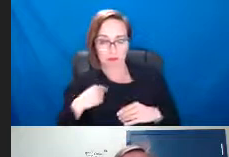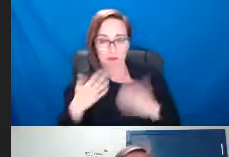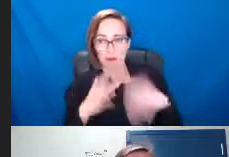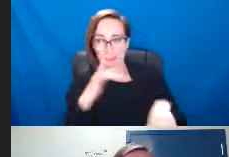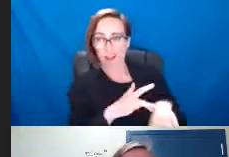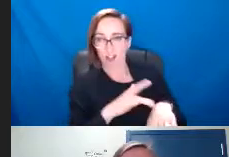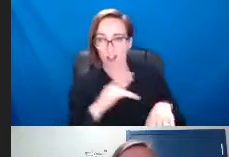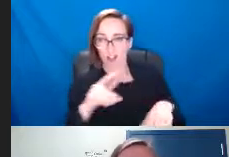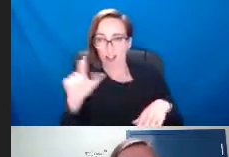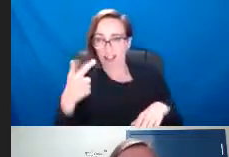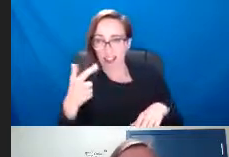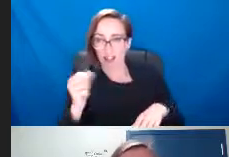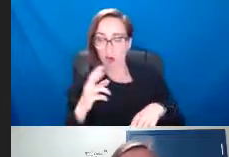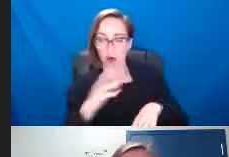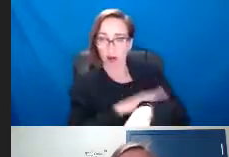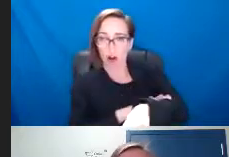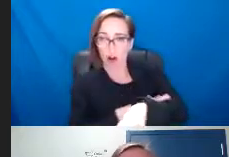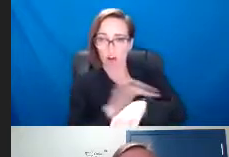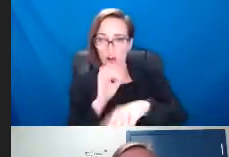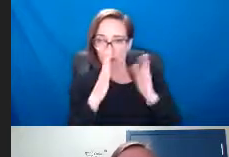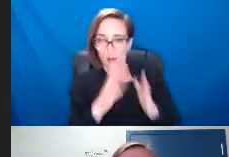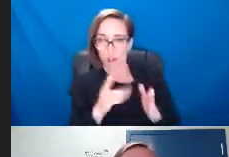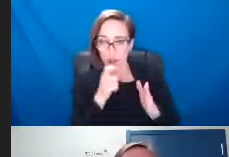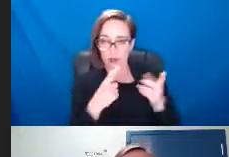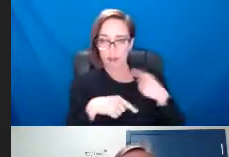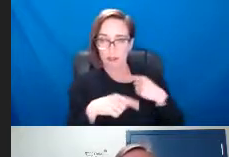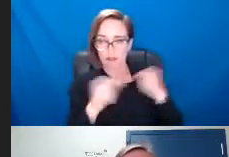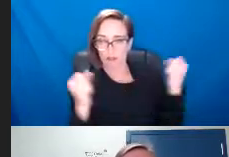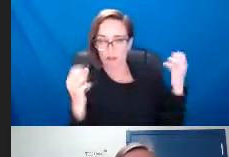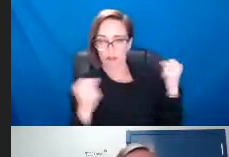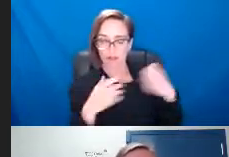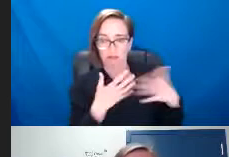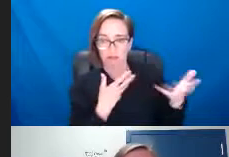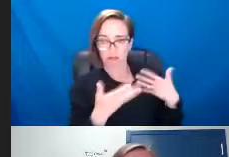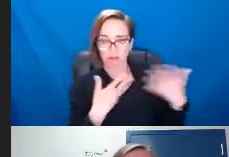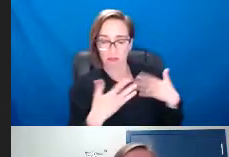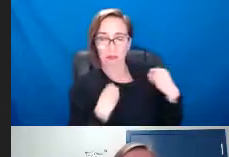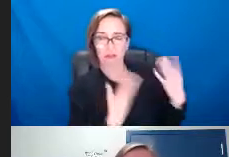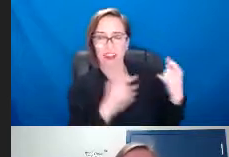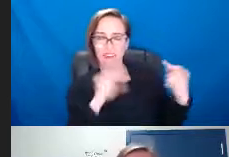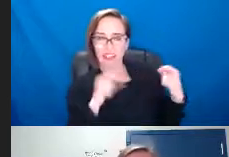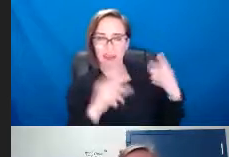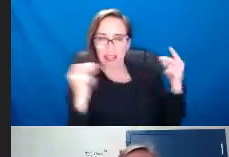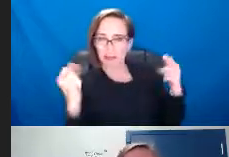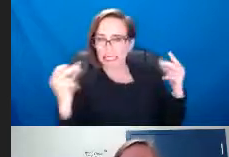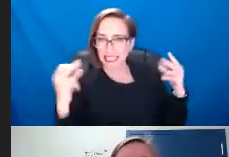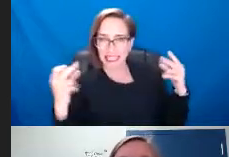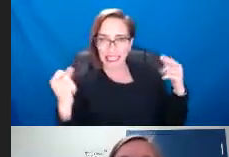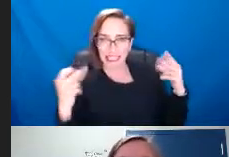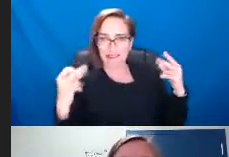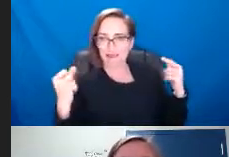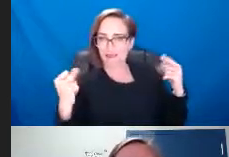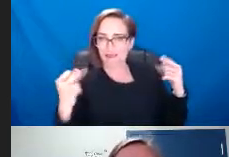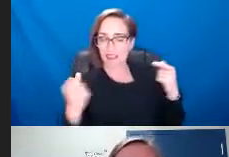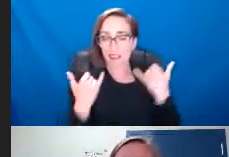the individual who's signing with them and giving immediate feedback like you or I would do. Right now, you're